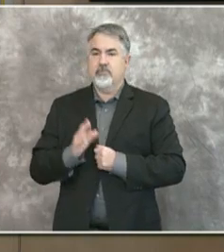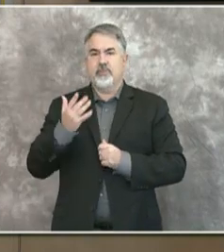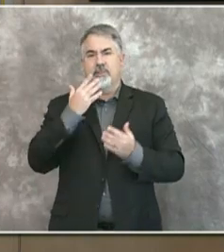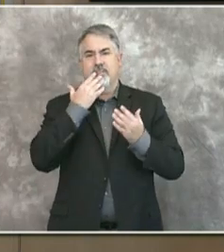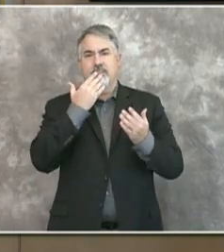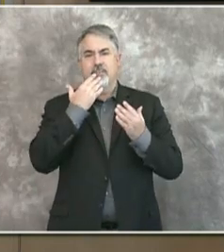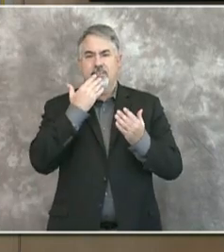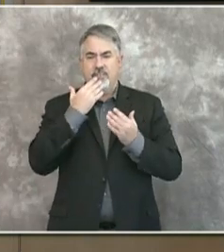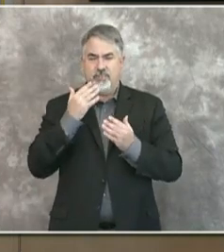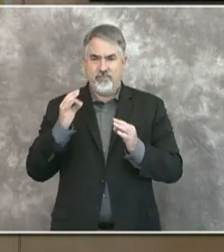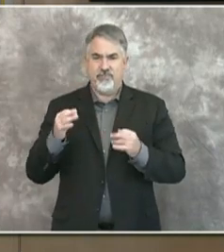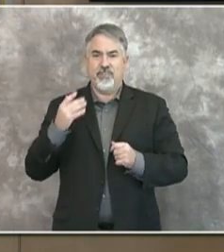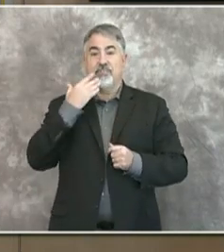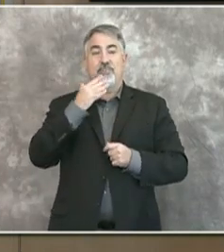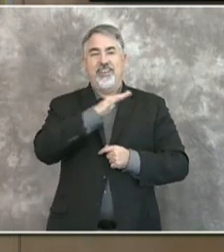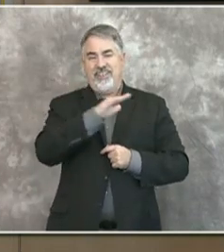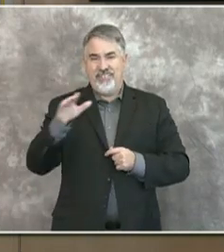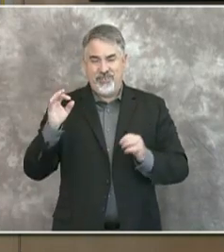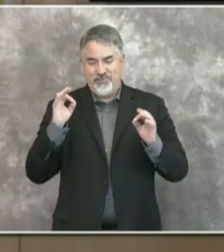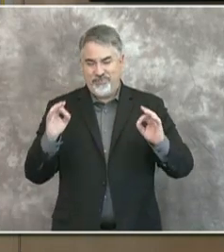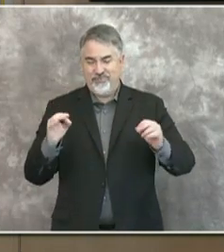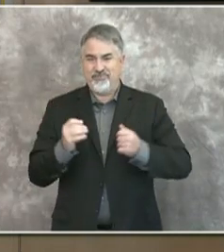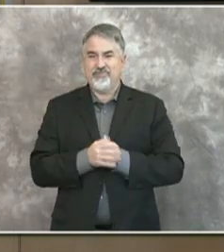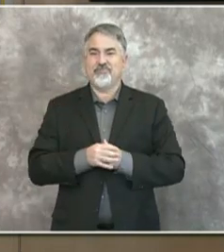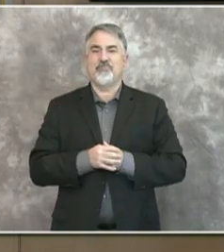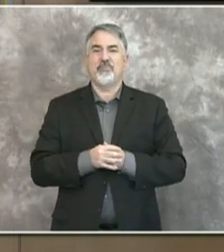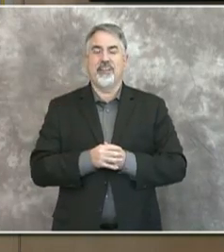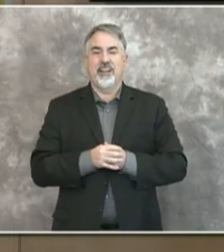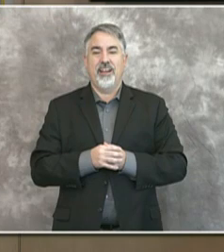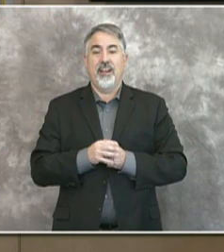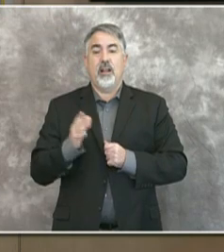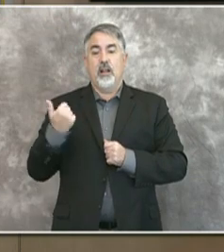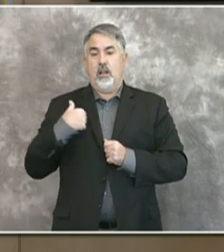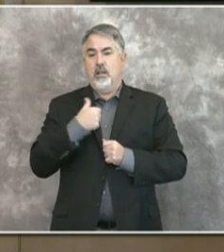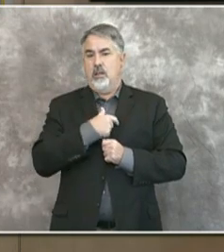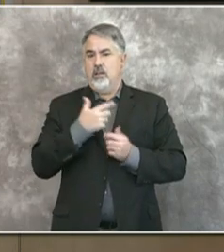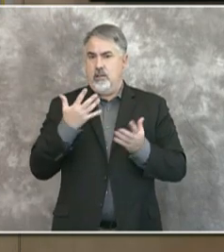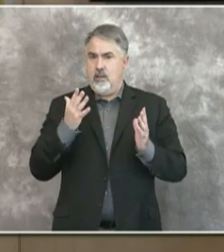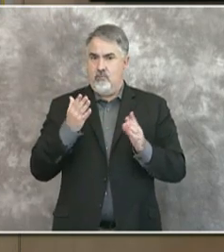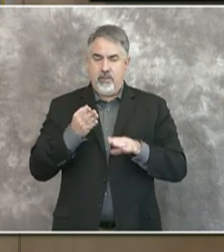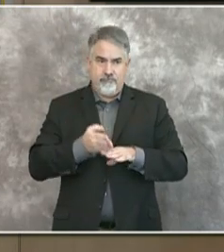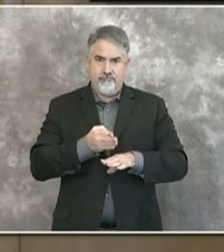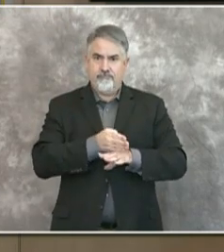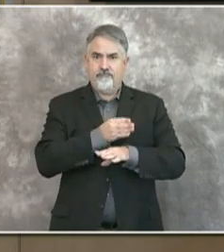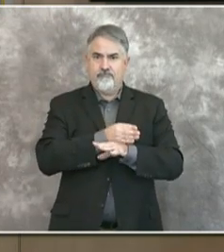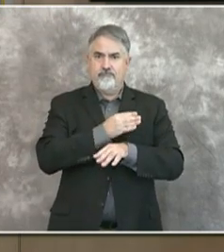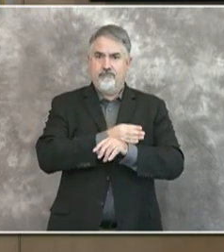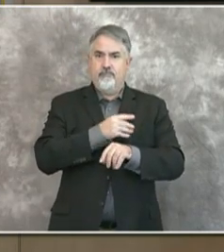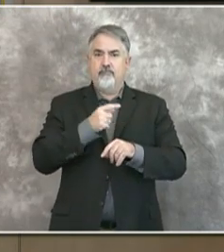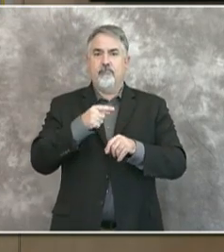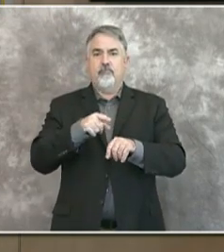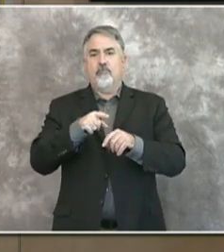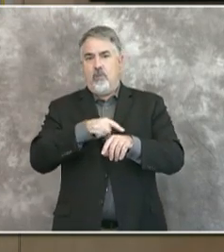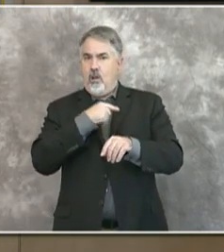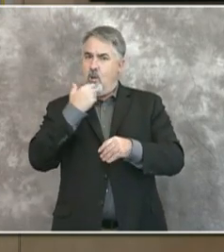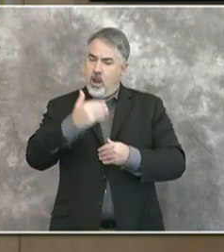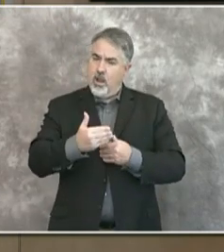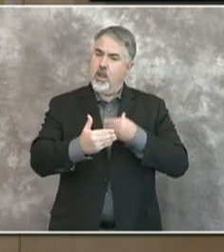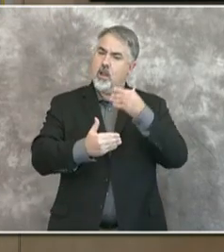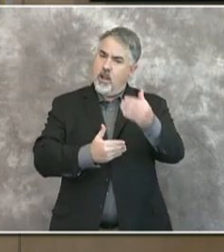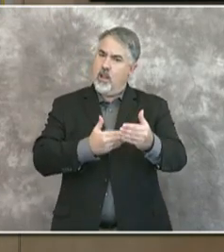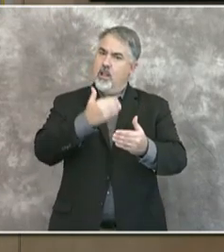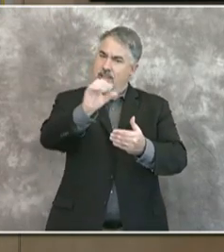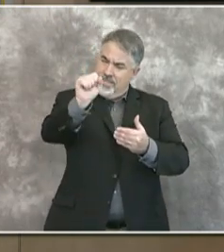Thank you, and good afternoon. We've come a long way in the past 2 weeks, San Diego. If we take a